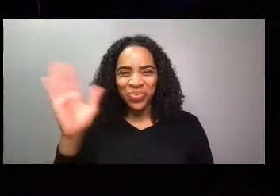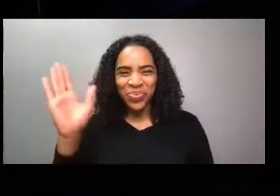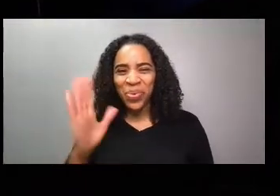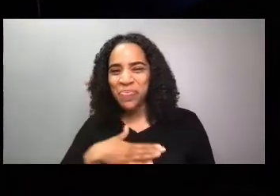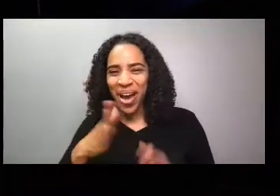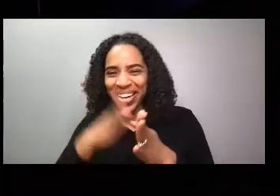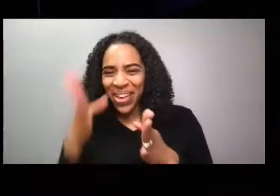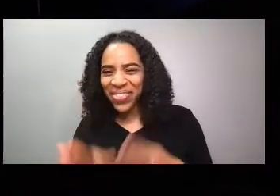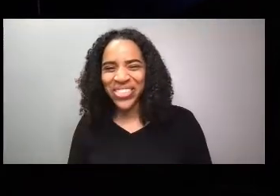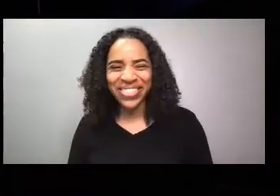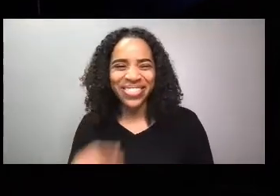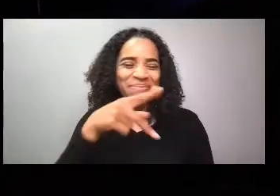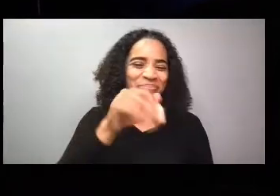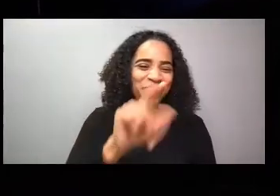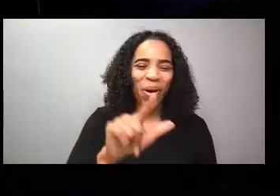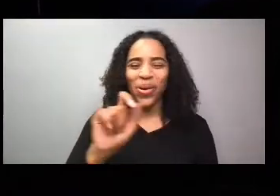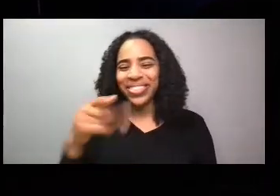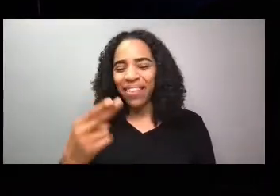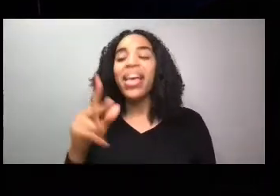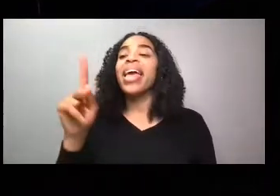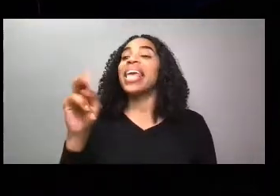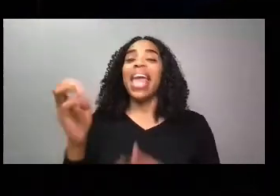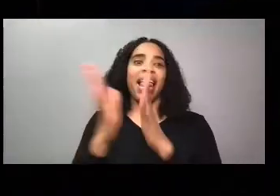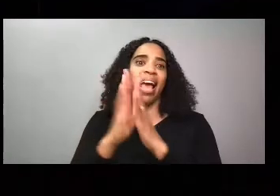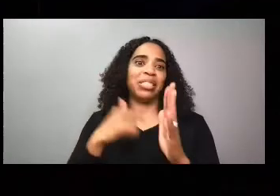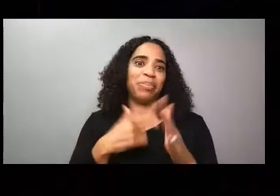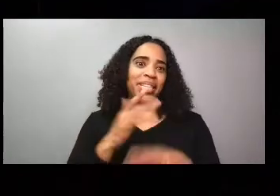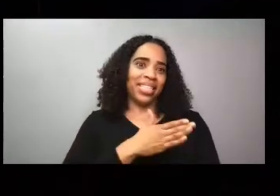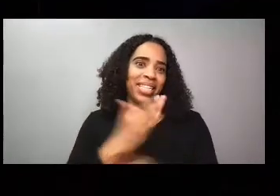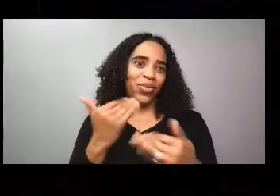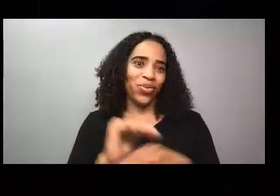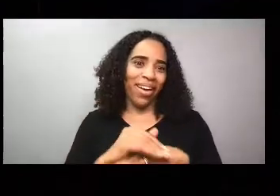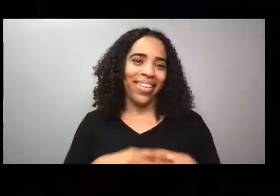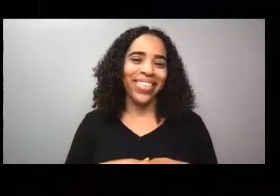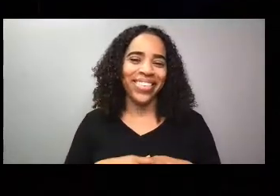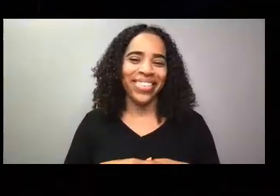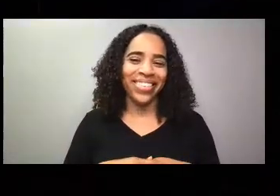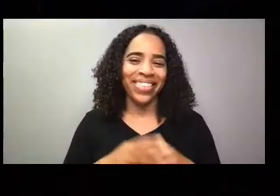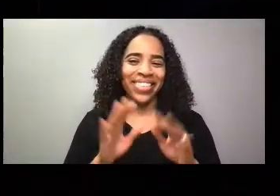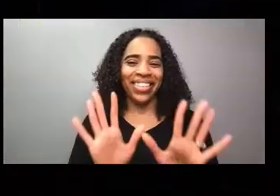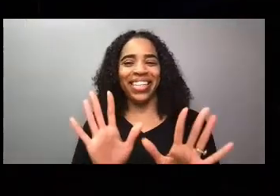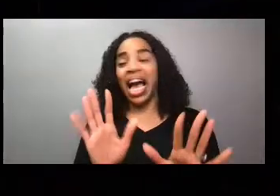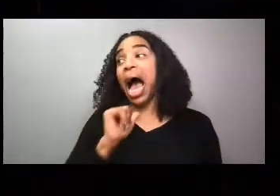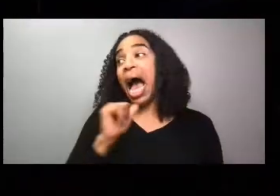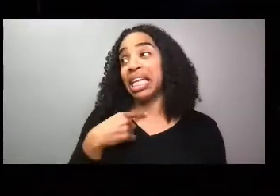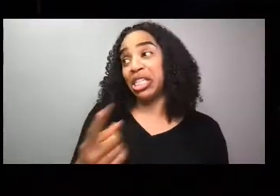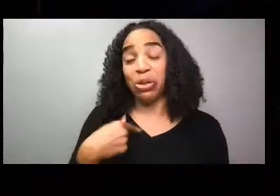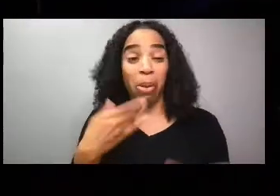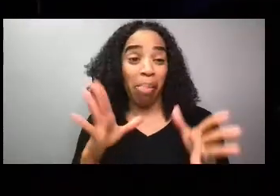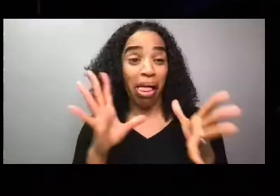So Kate asked me to sing a song tonight. I didn't tell you I was gonna talk, but I'm gonna talk.